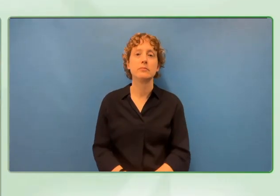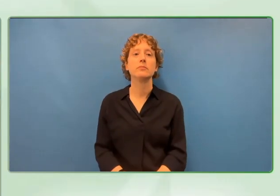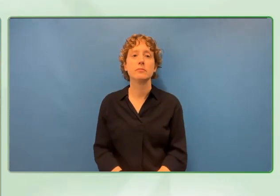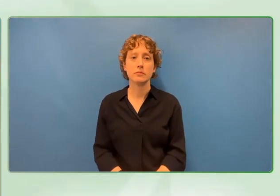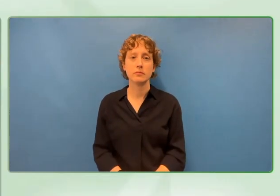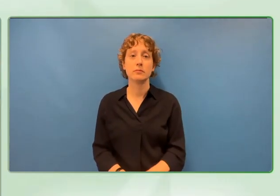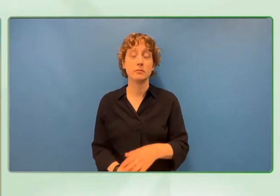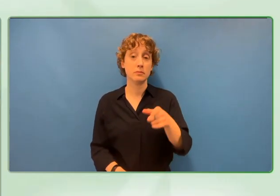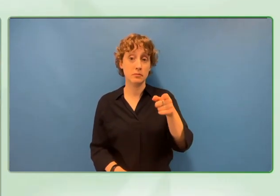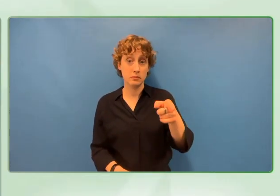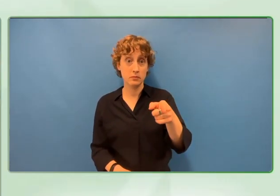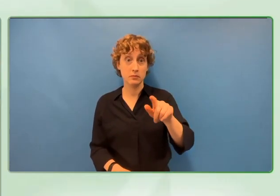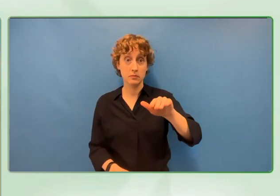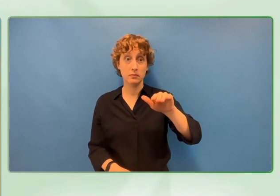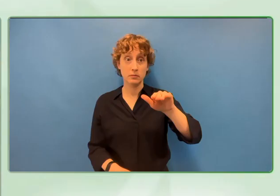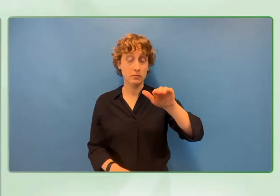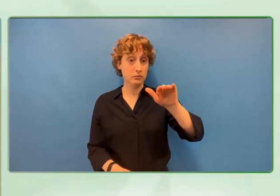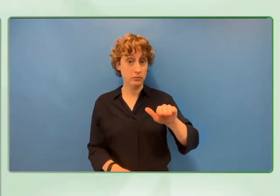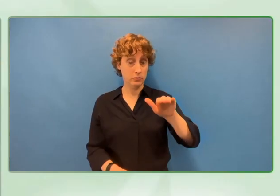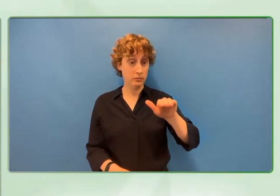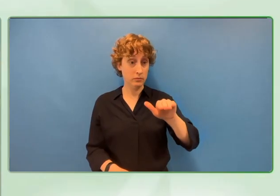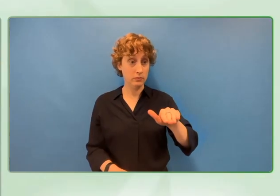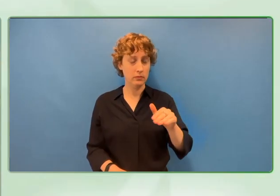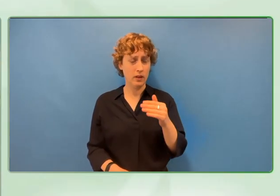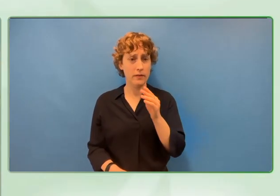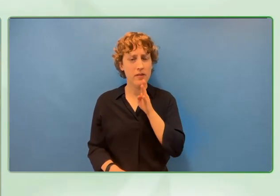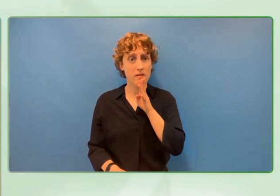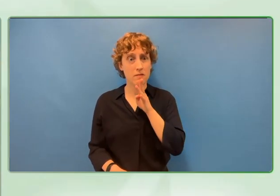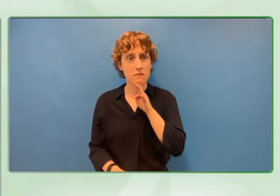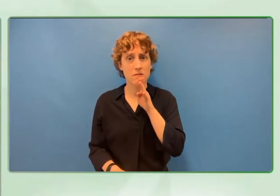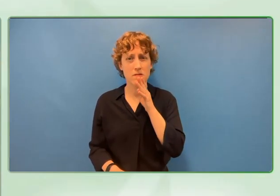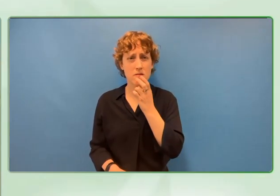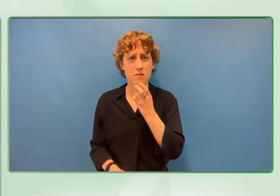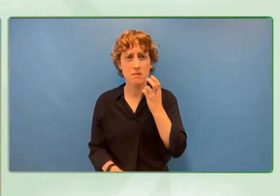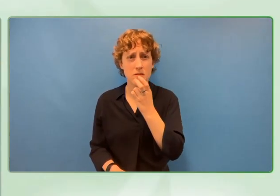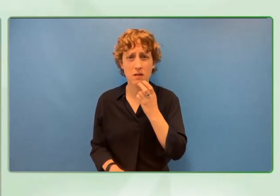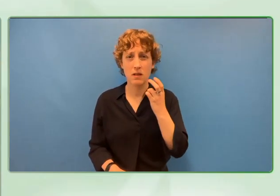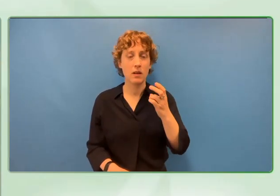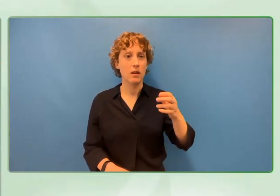It is always, and my children, they never use phones. Never. They would watch a TV,